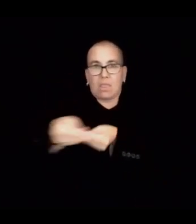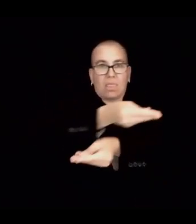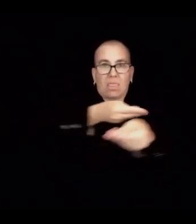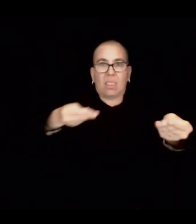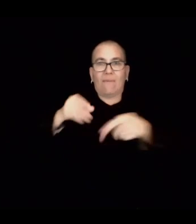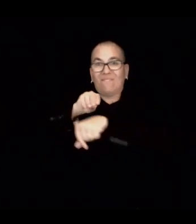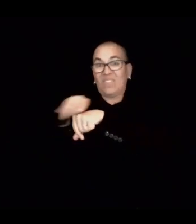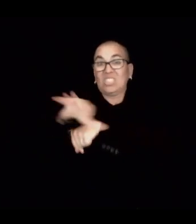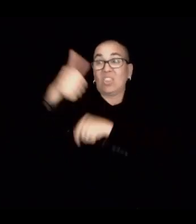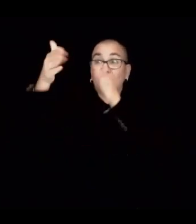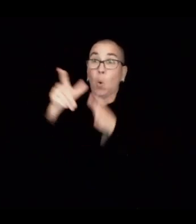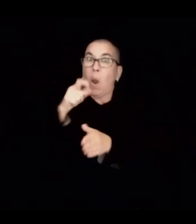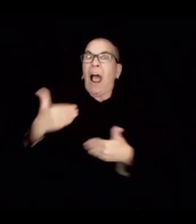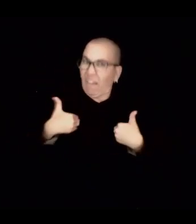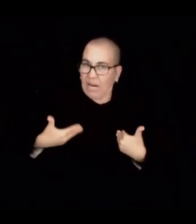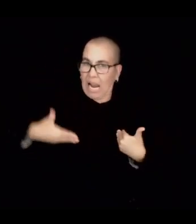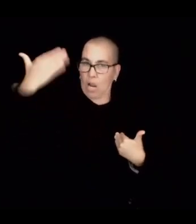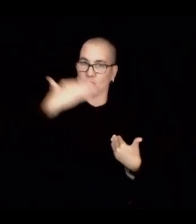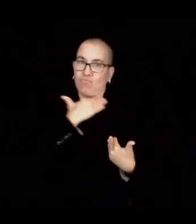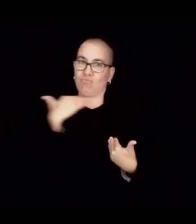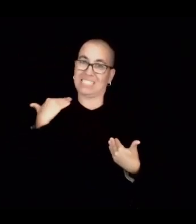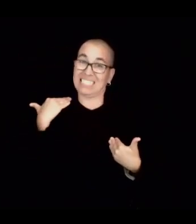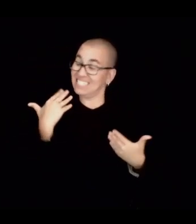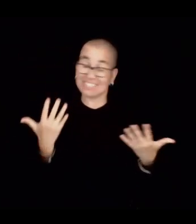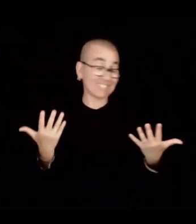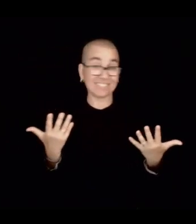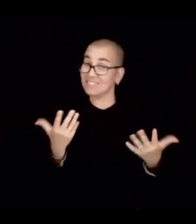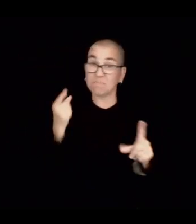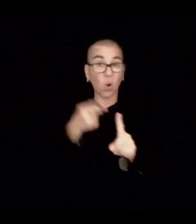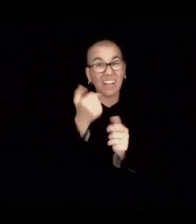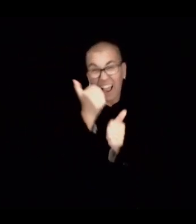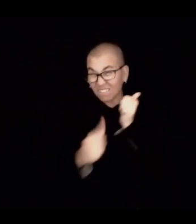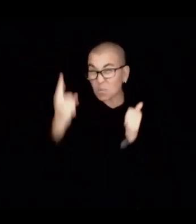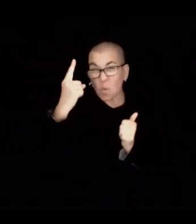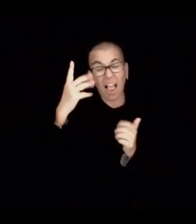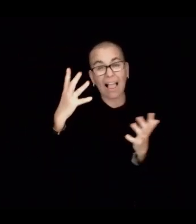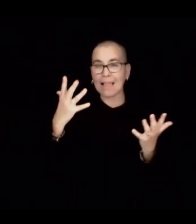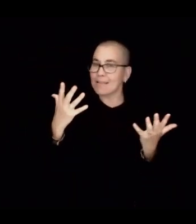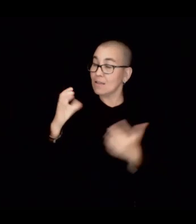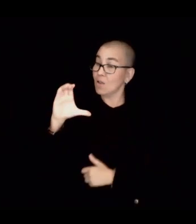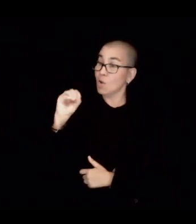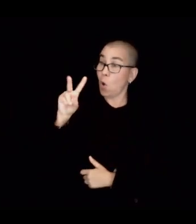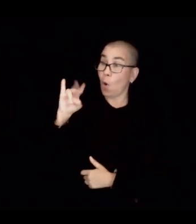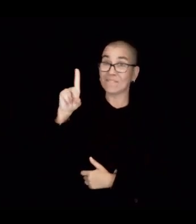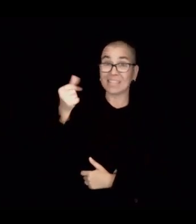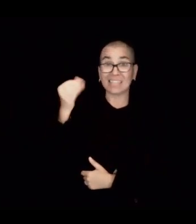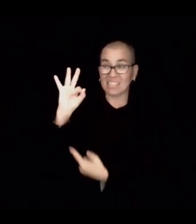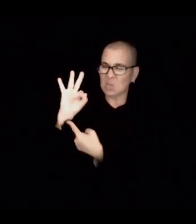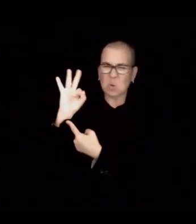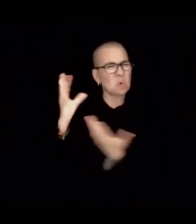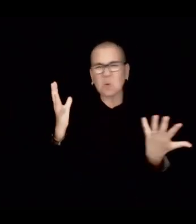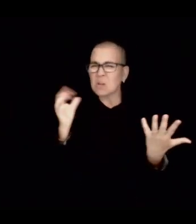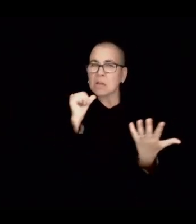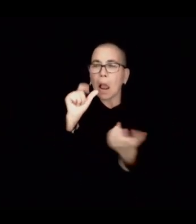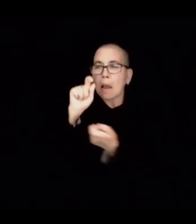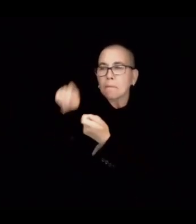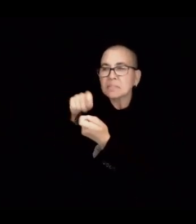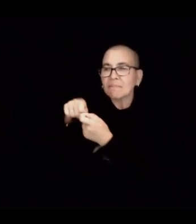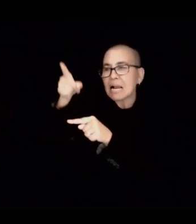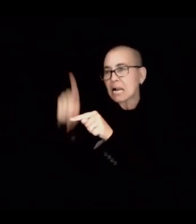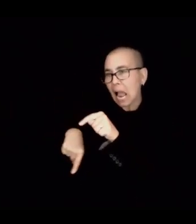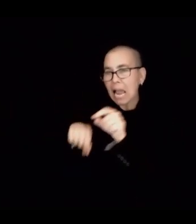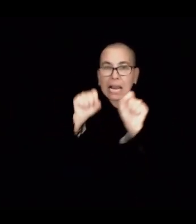as anyone else. And as a result, they can spread it to others inadvertently. And I don't think that's something that they want to do.